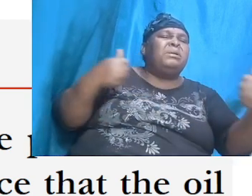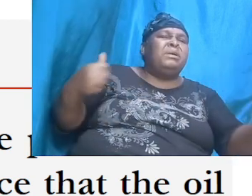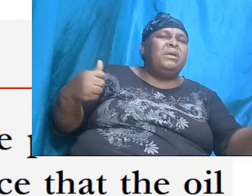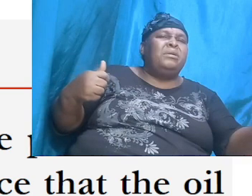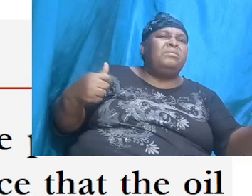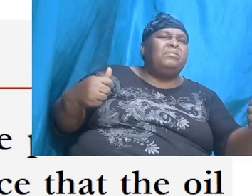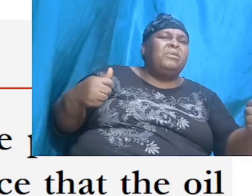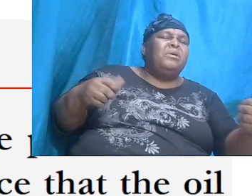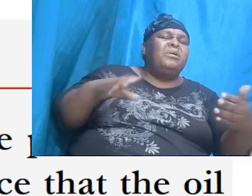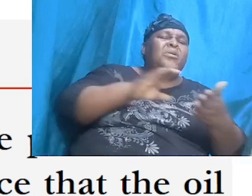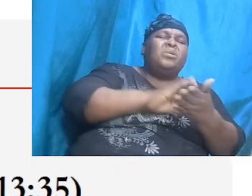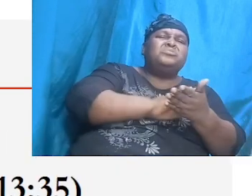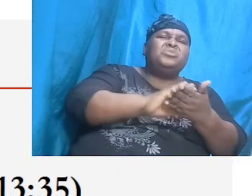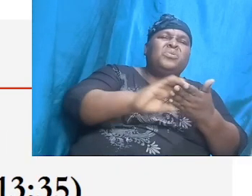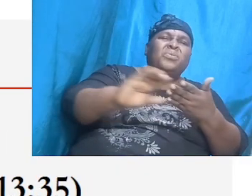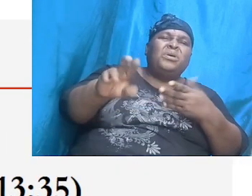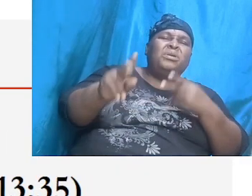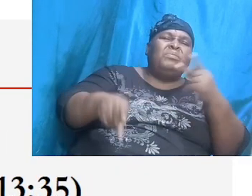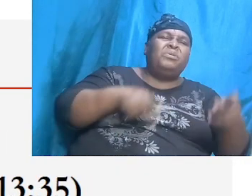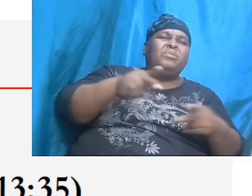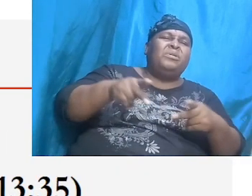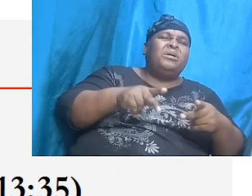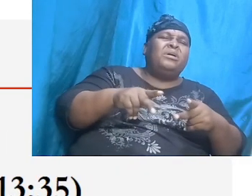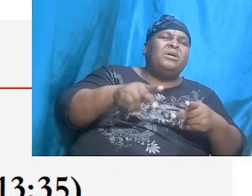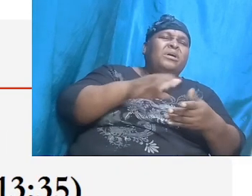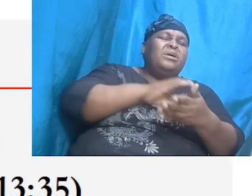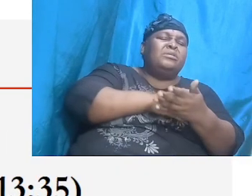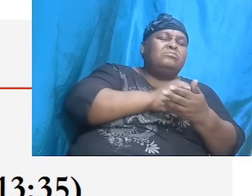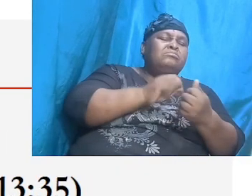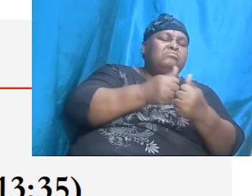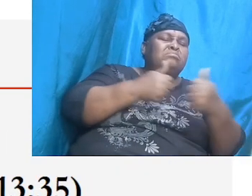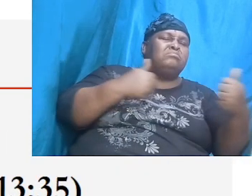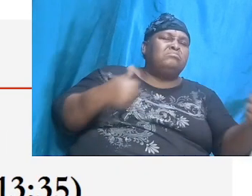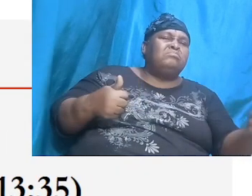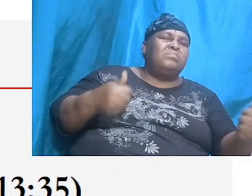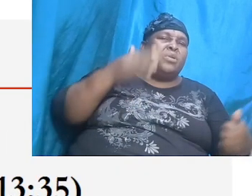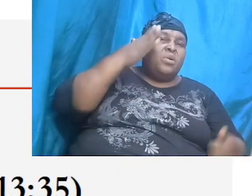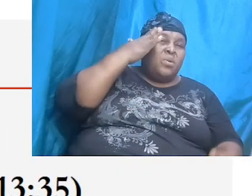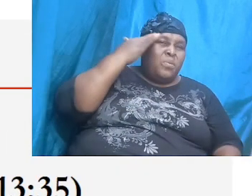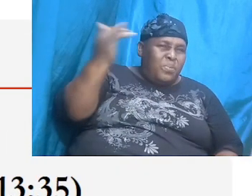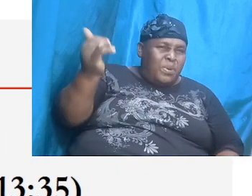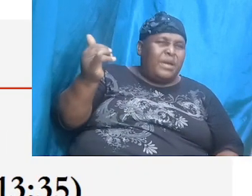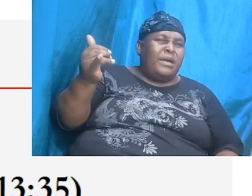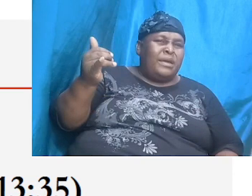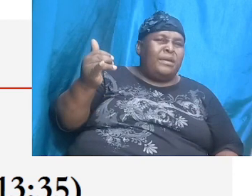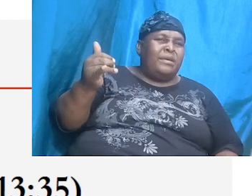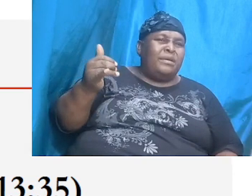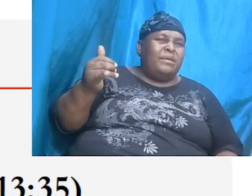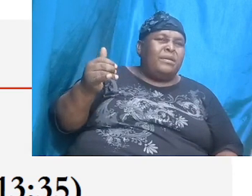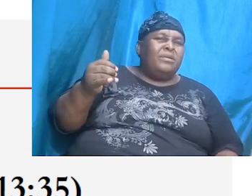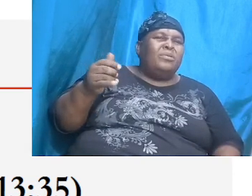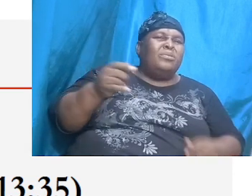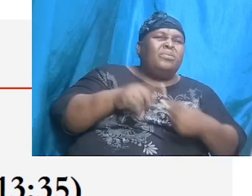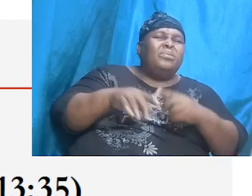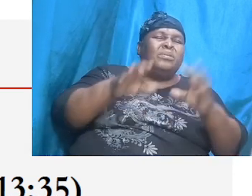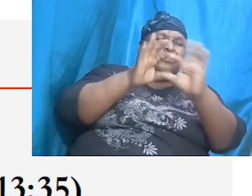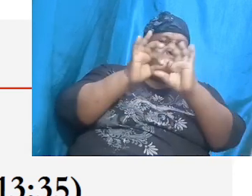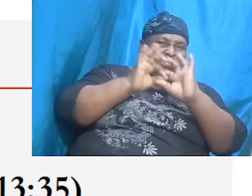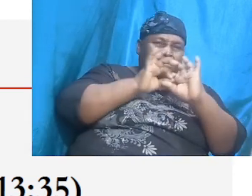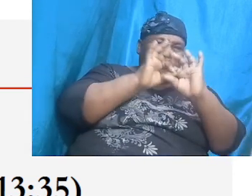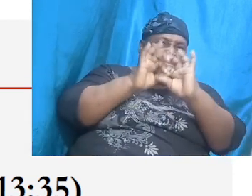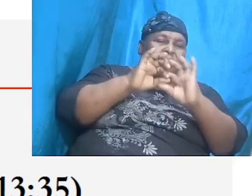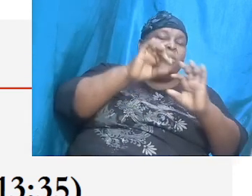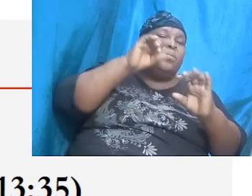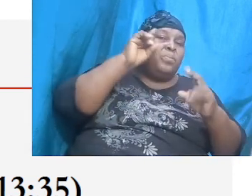was to consecrate the people or to set them apart, I realize that why he could have linked that to unity.